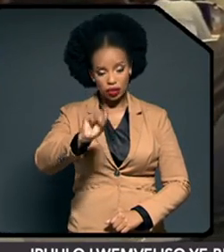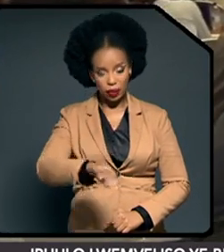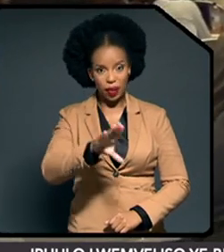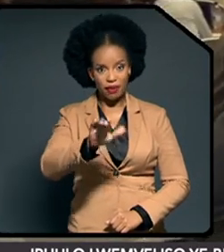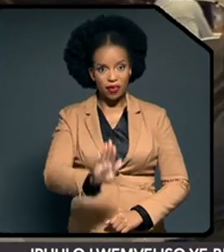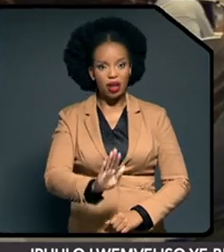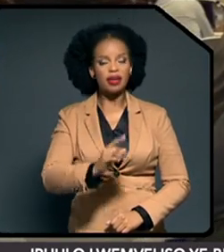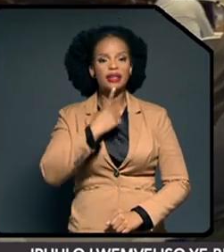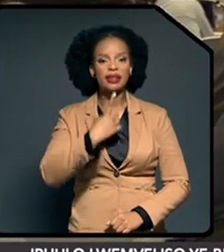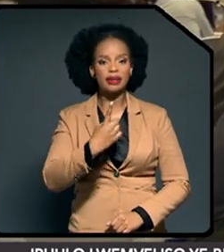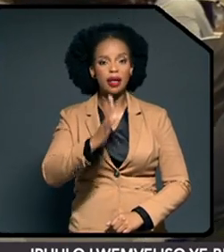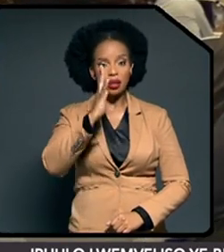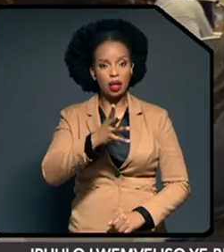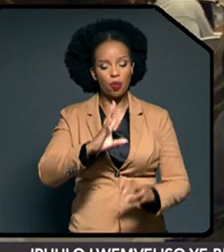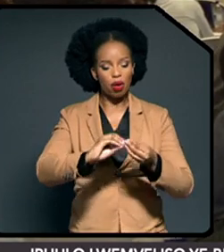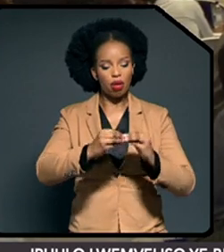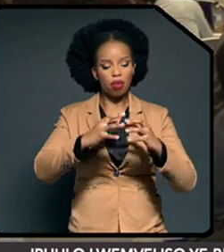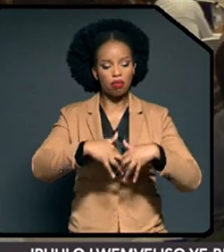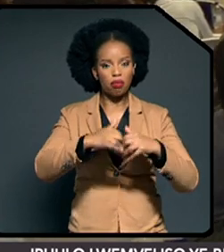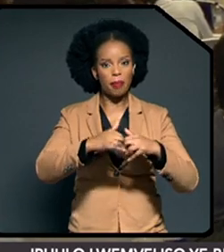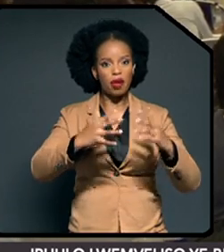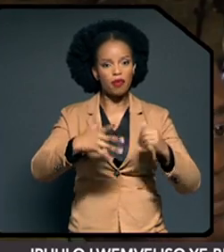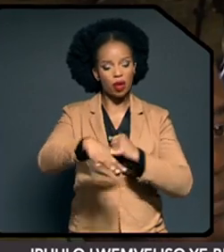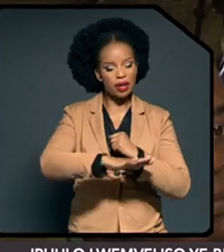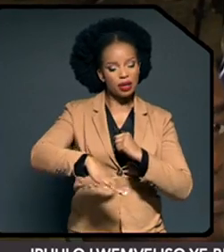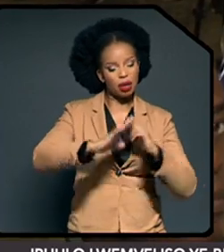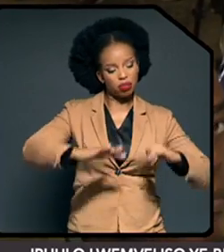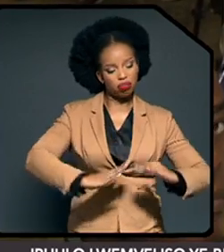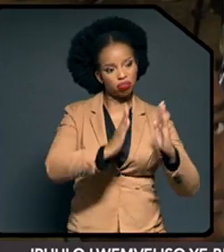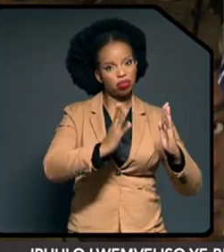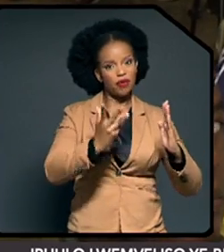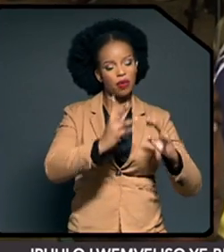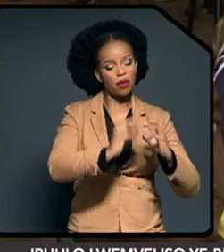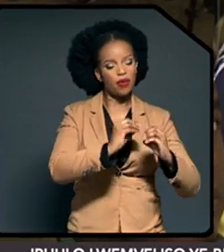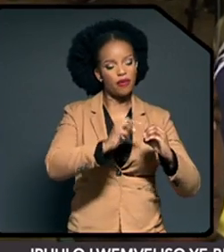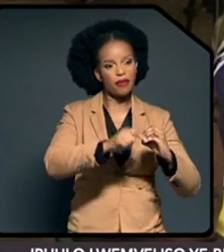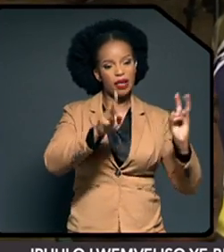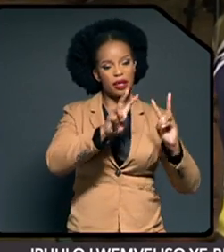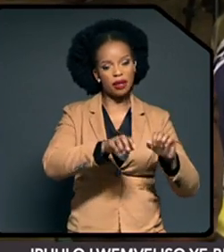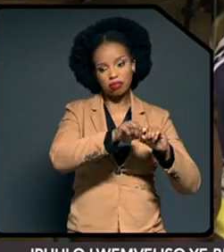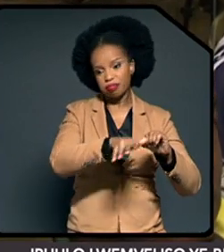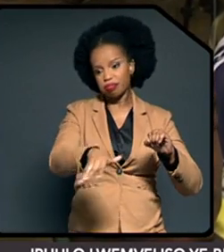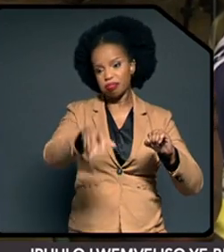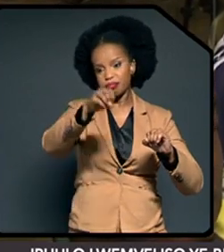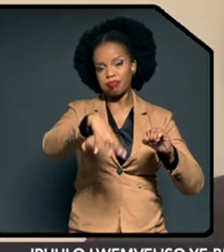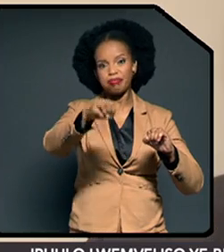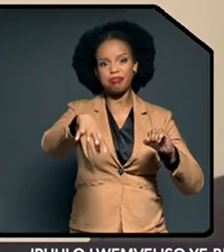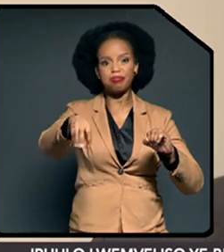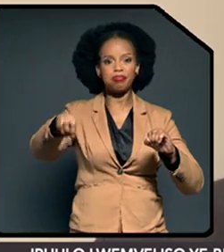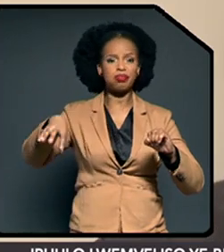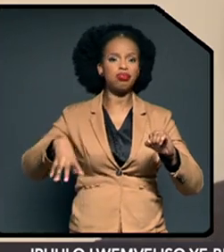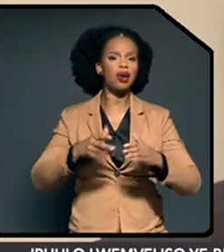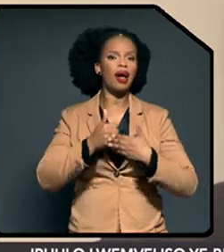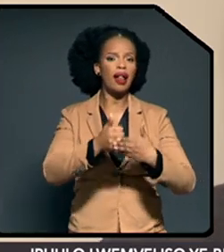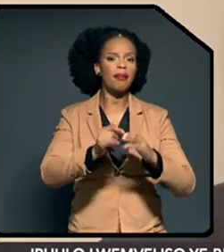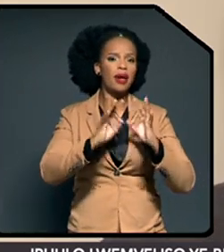zokwakha iplanti zokuvelisa igas kwindawo eziliqela kweli ukuqobisana nocimicimi wombane. The business